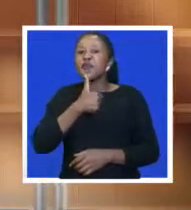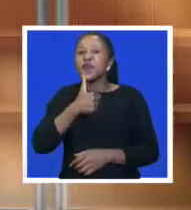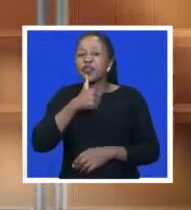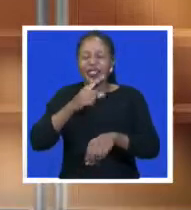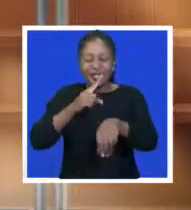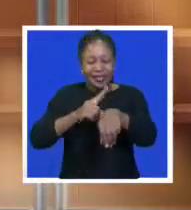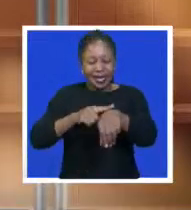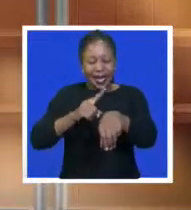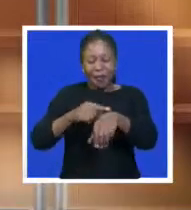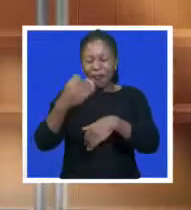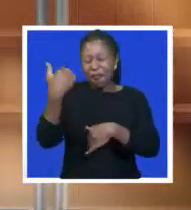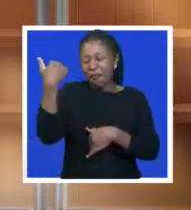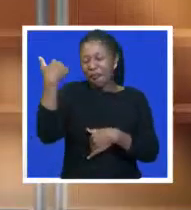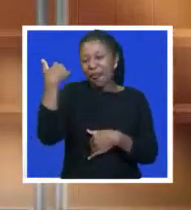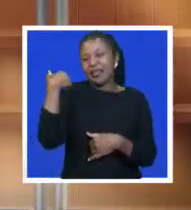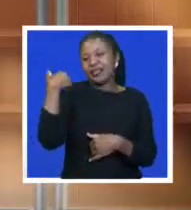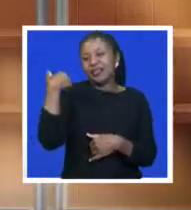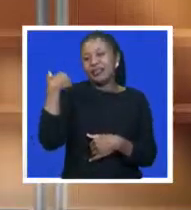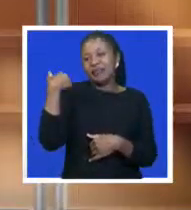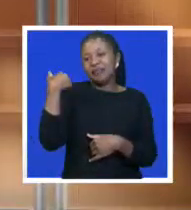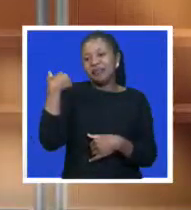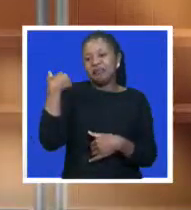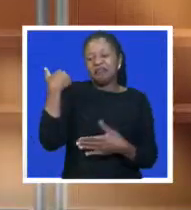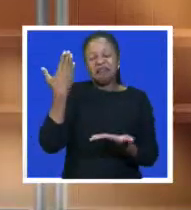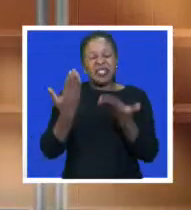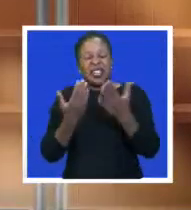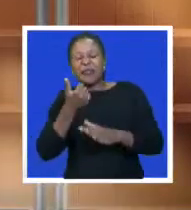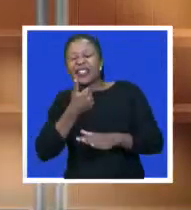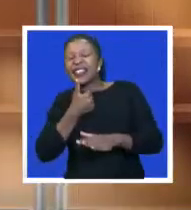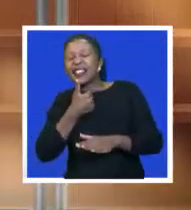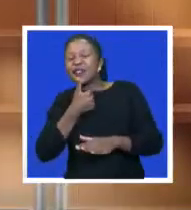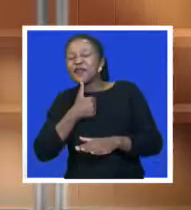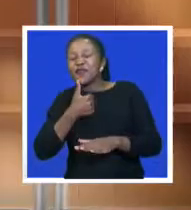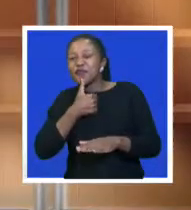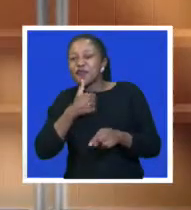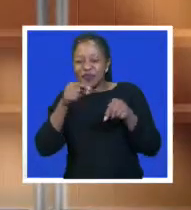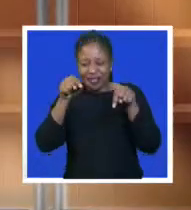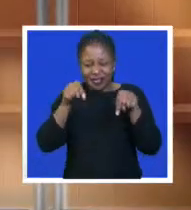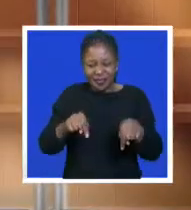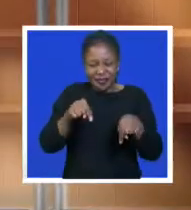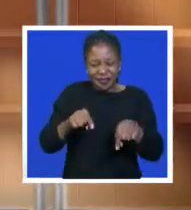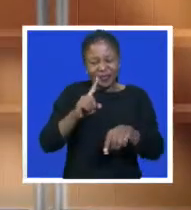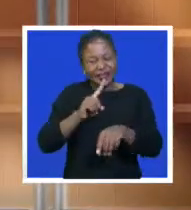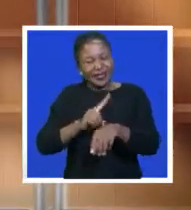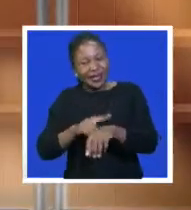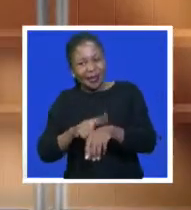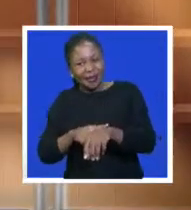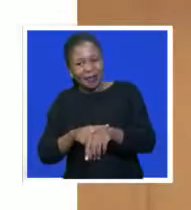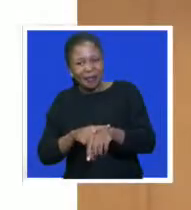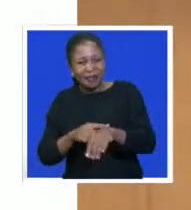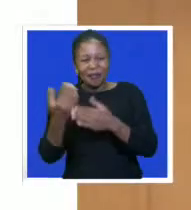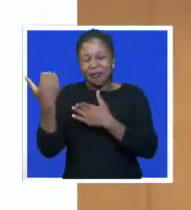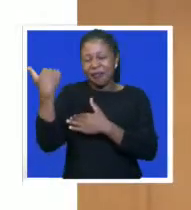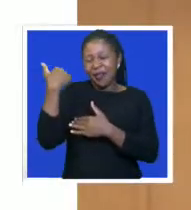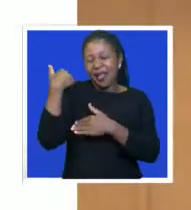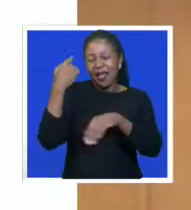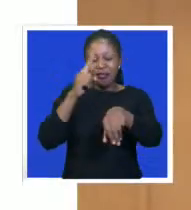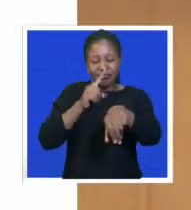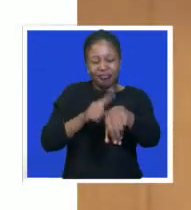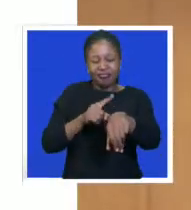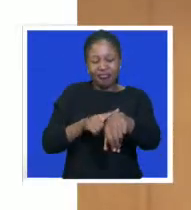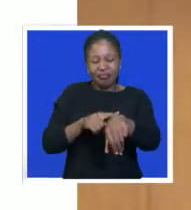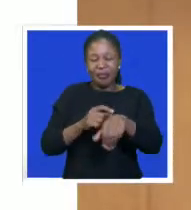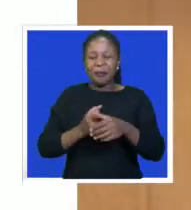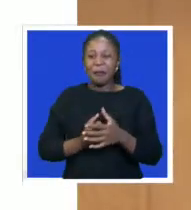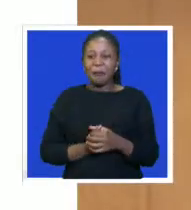know, sometimes it can be an interchange of the past and the present, but most of the time we are going to use the past tense.